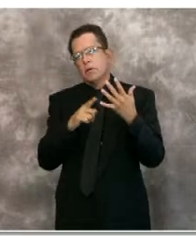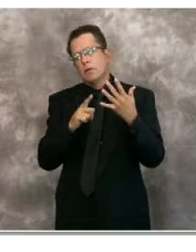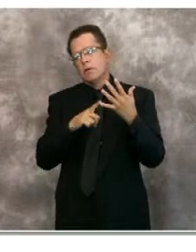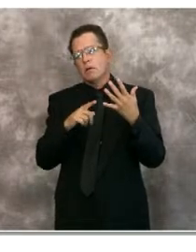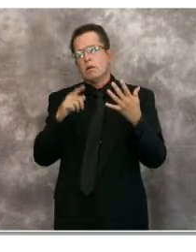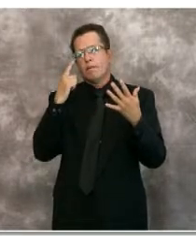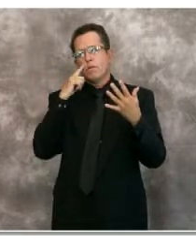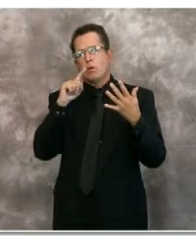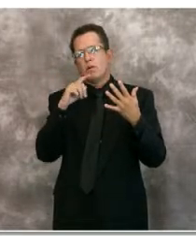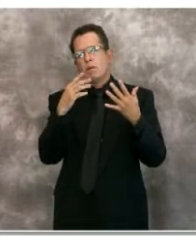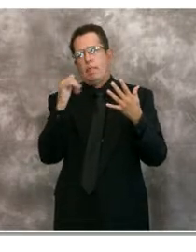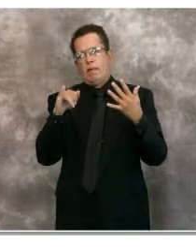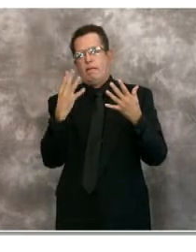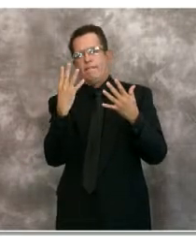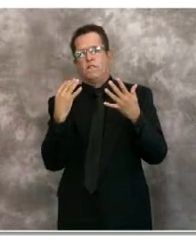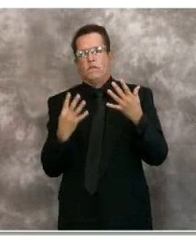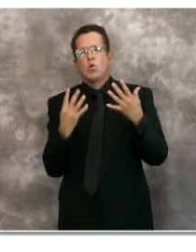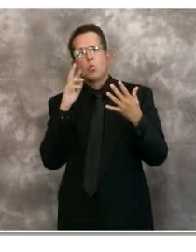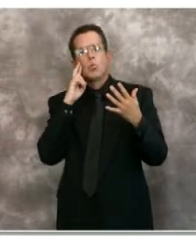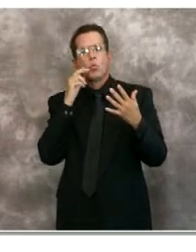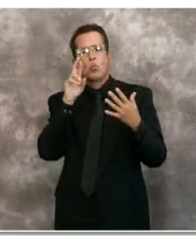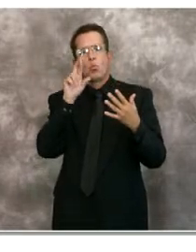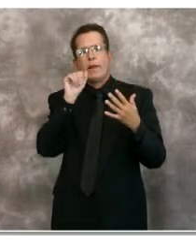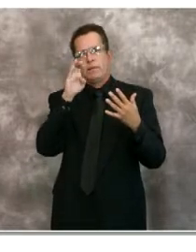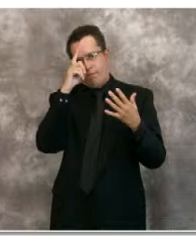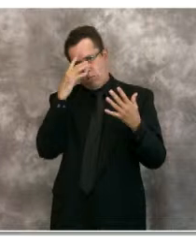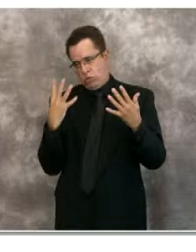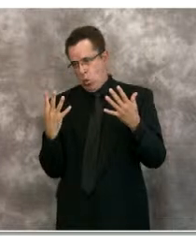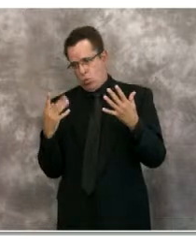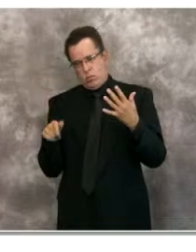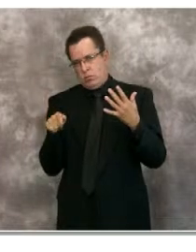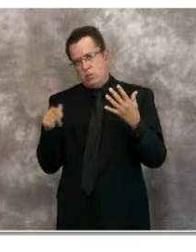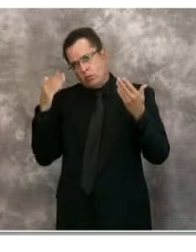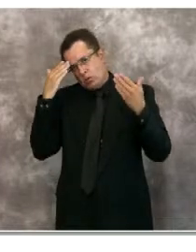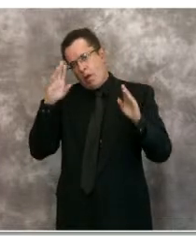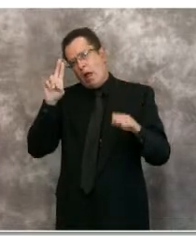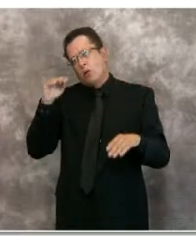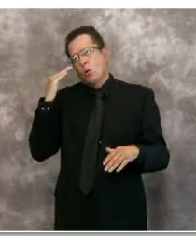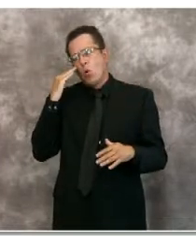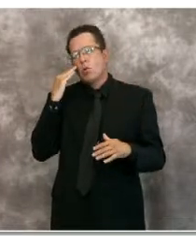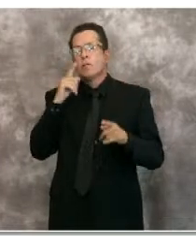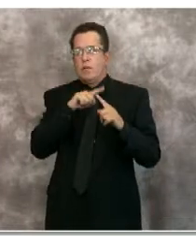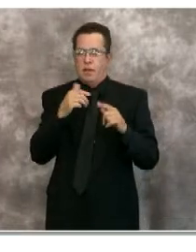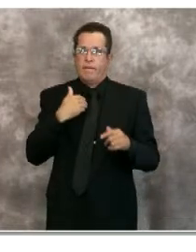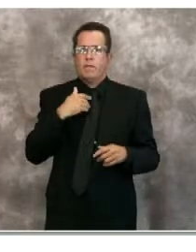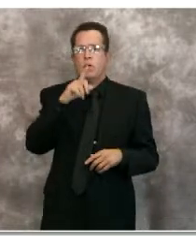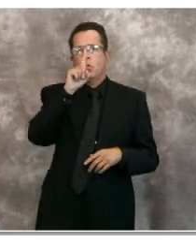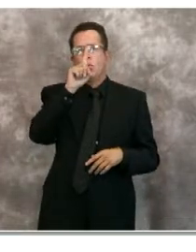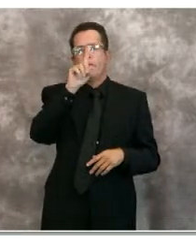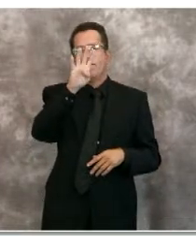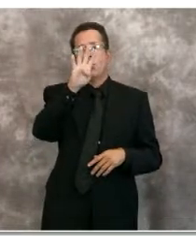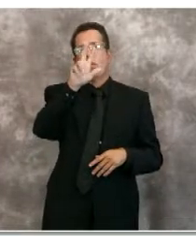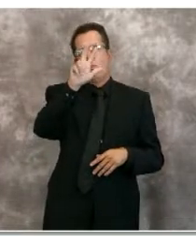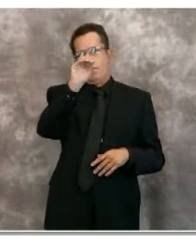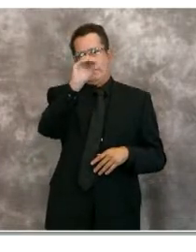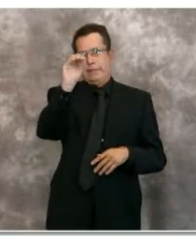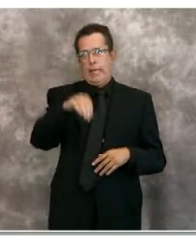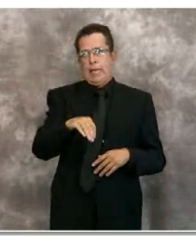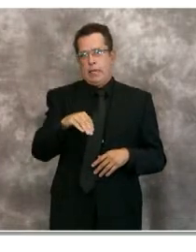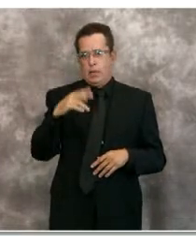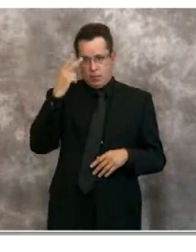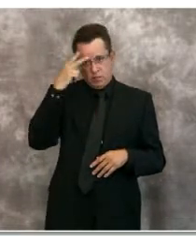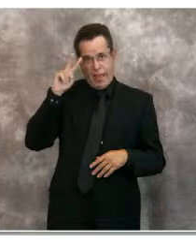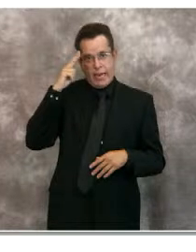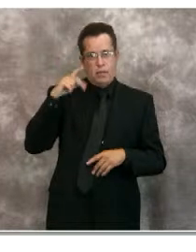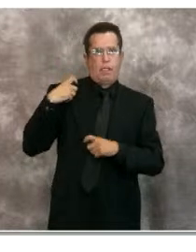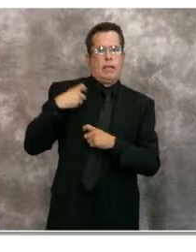4. Of this total, that for which we do have data, 133, or 43%, are Hispanic